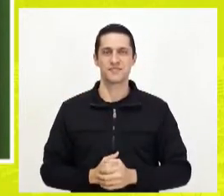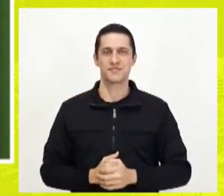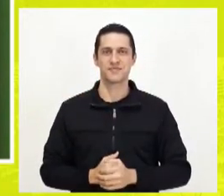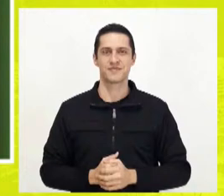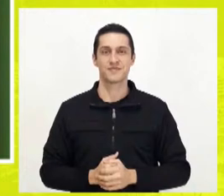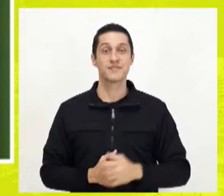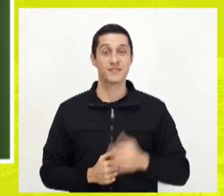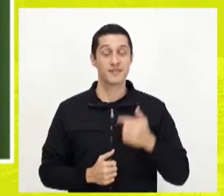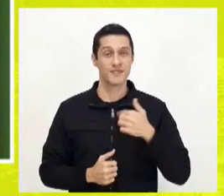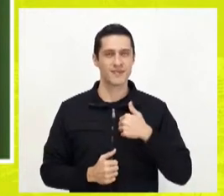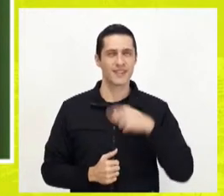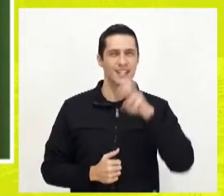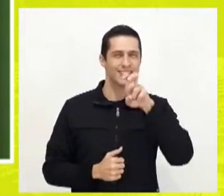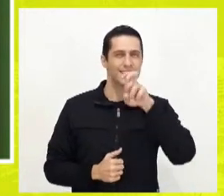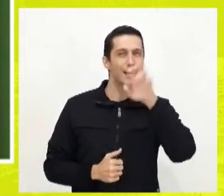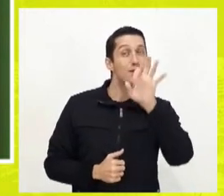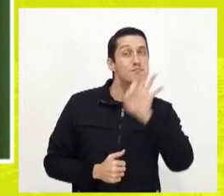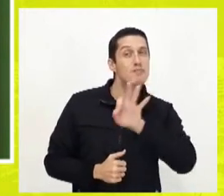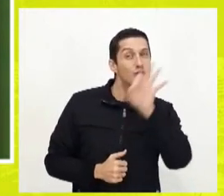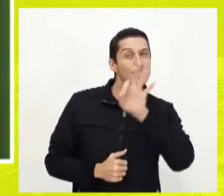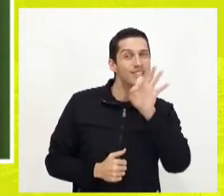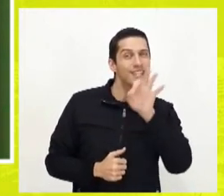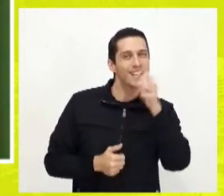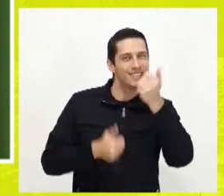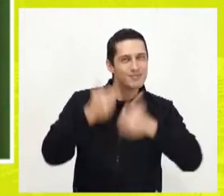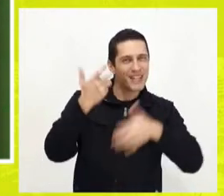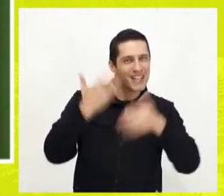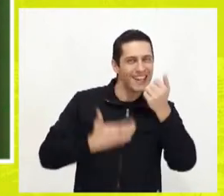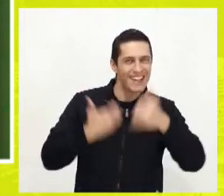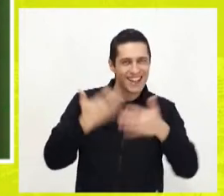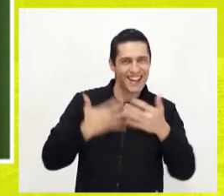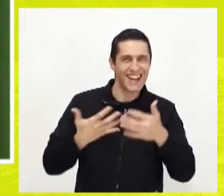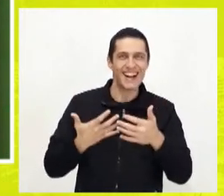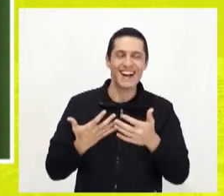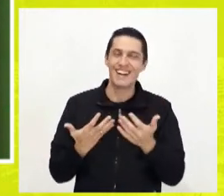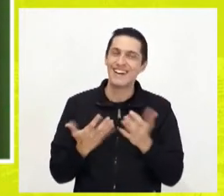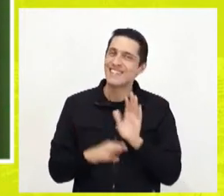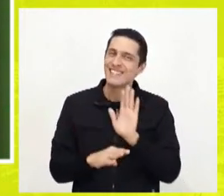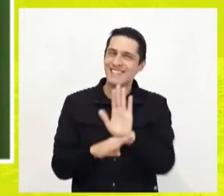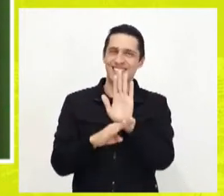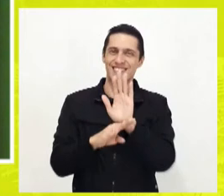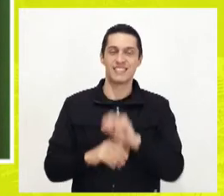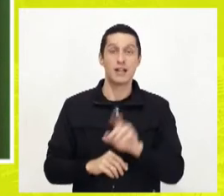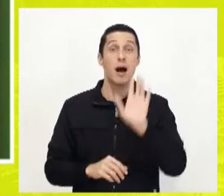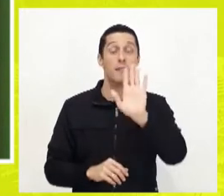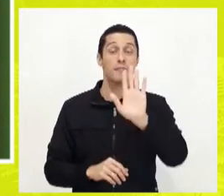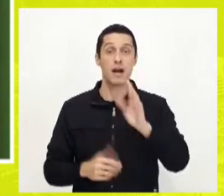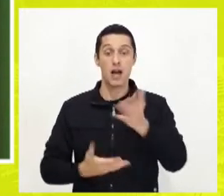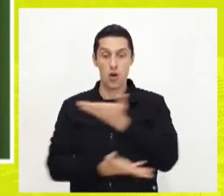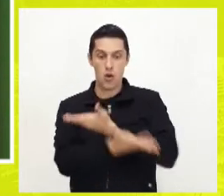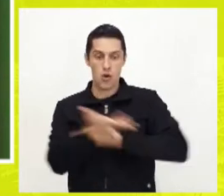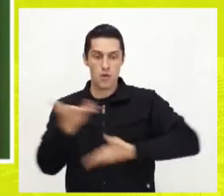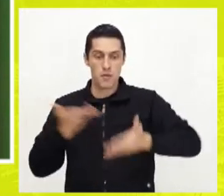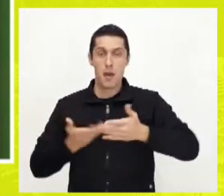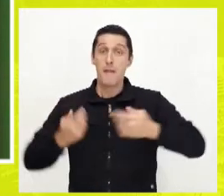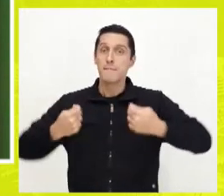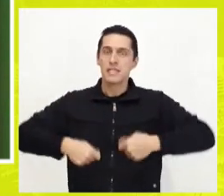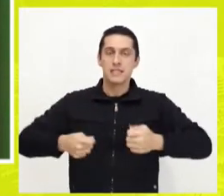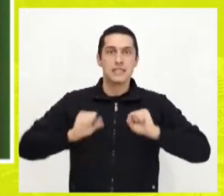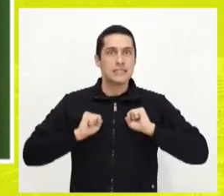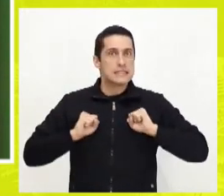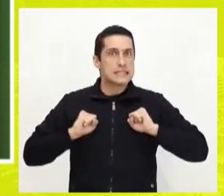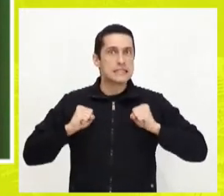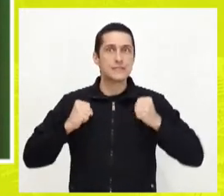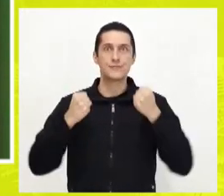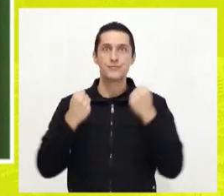my five percent of collaboration we think that collaboration must have all efforts to be the